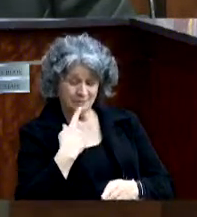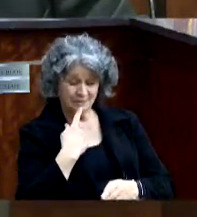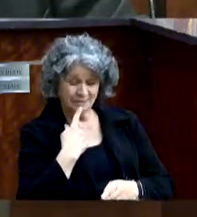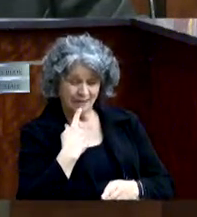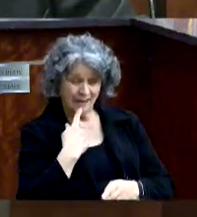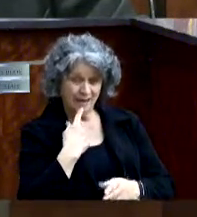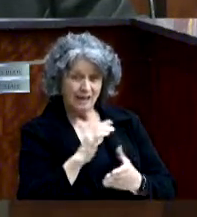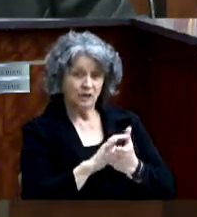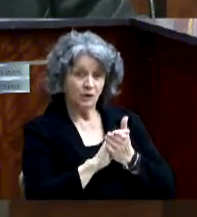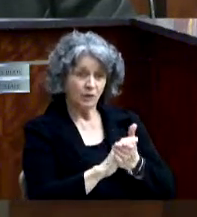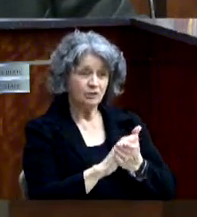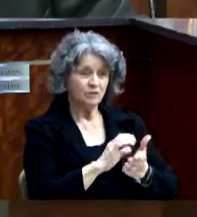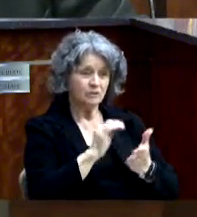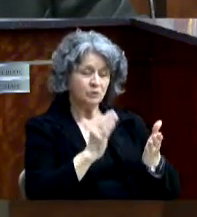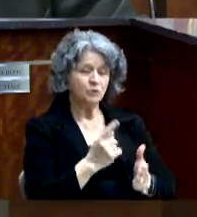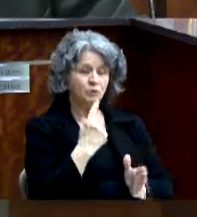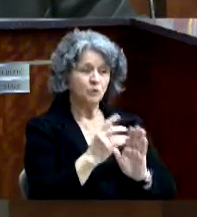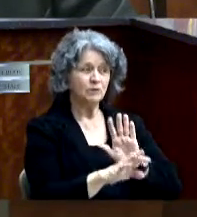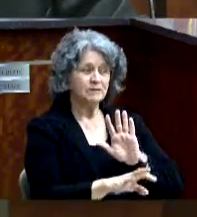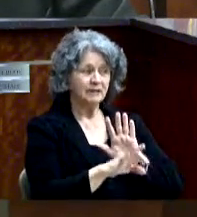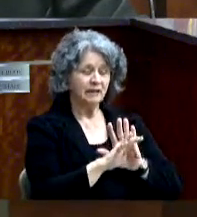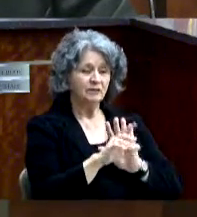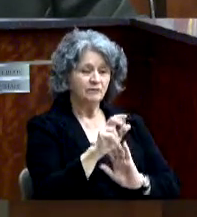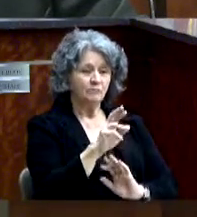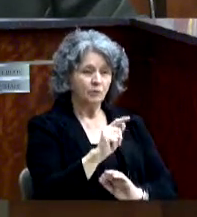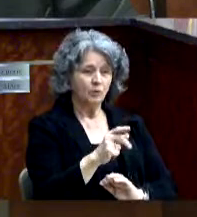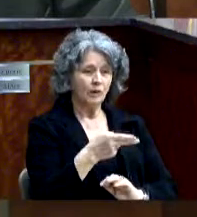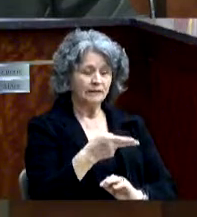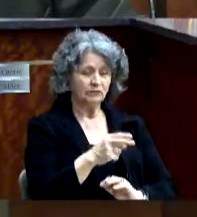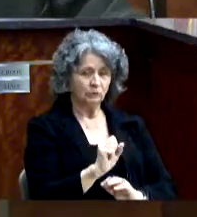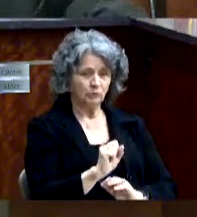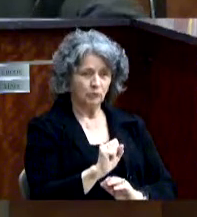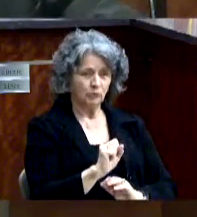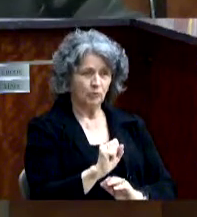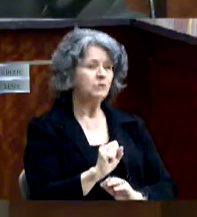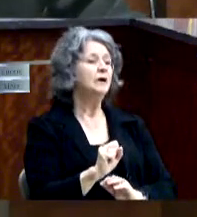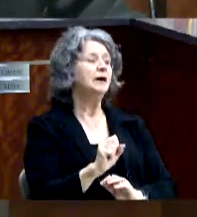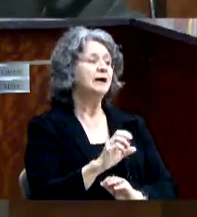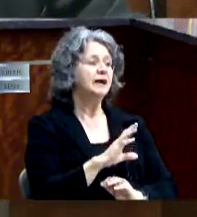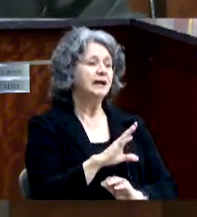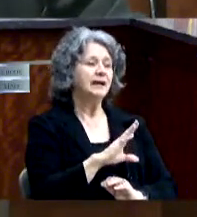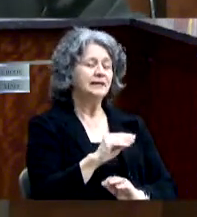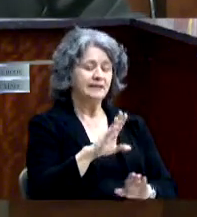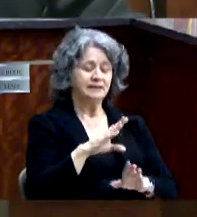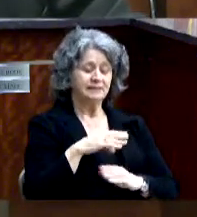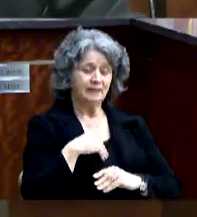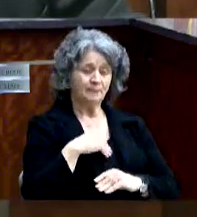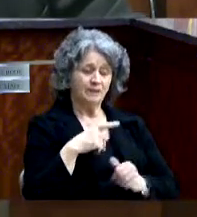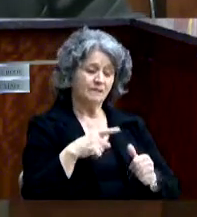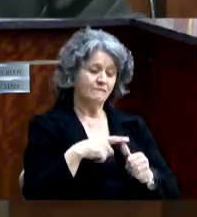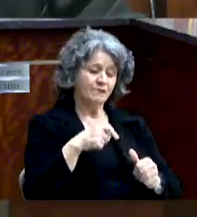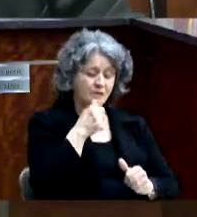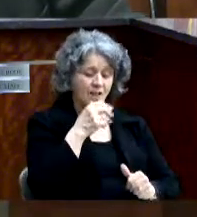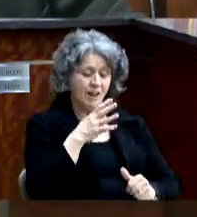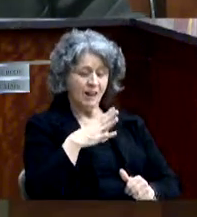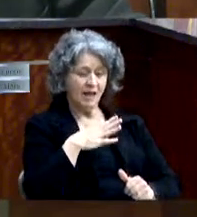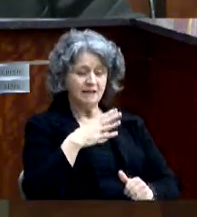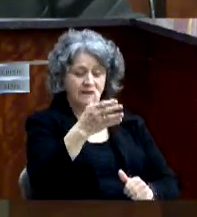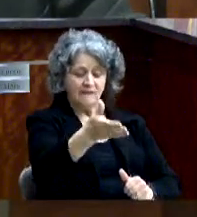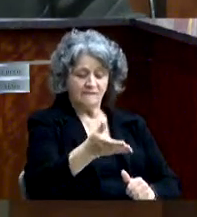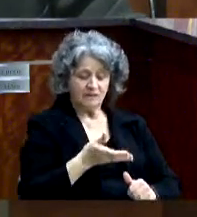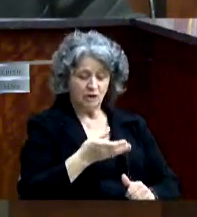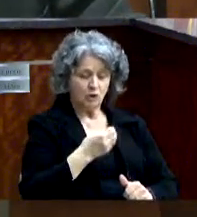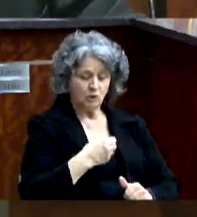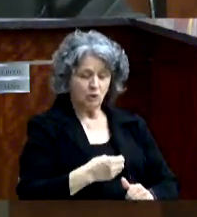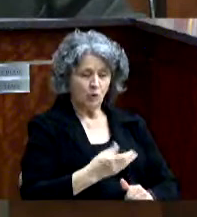students that were selected from Laurel High School and accepted First Lady Michelle Obama's invitation to the White House to meet